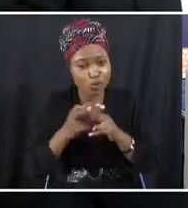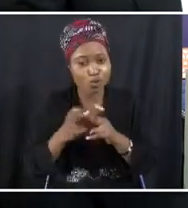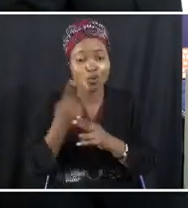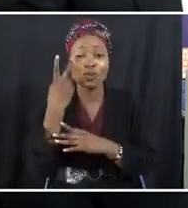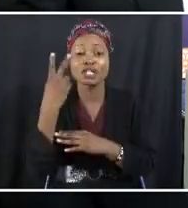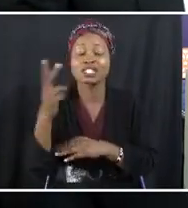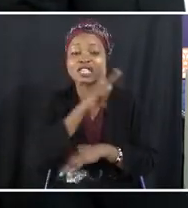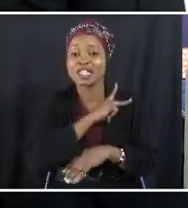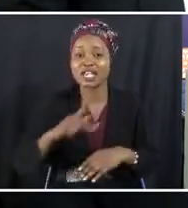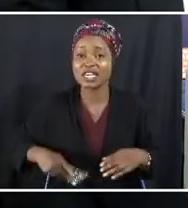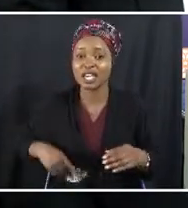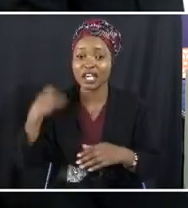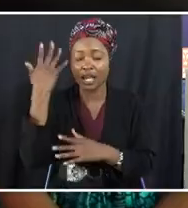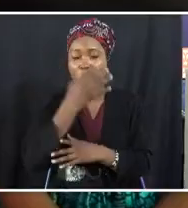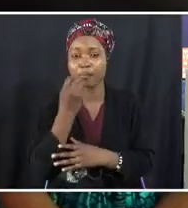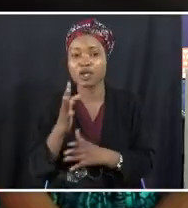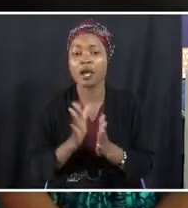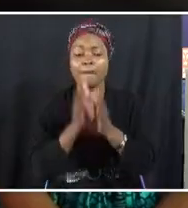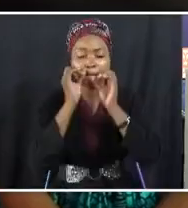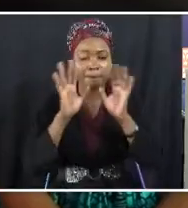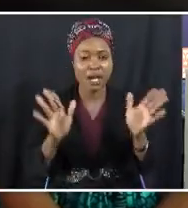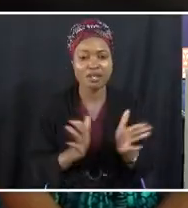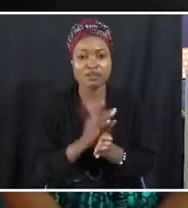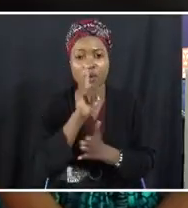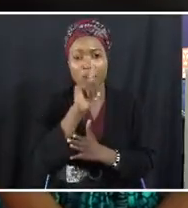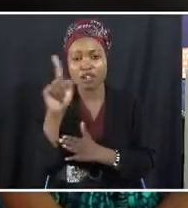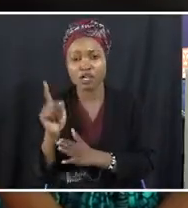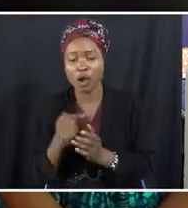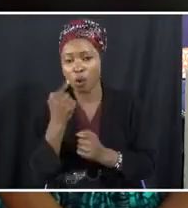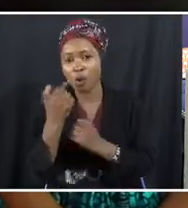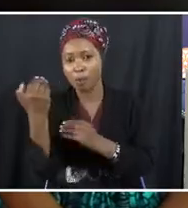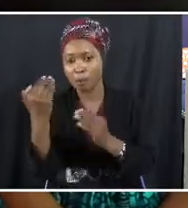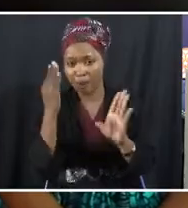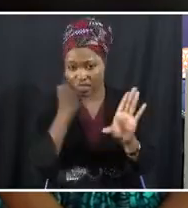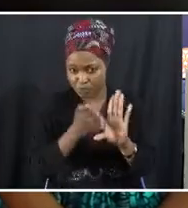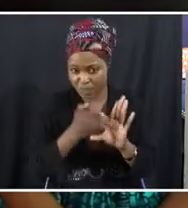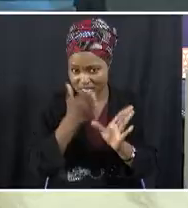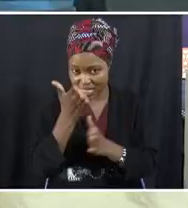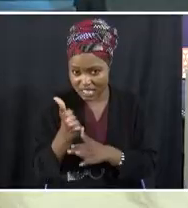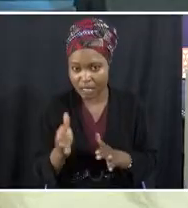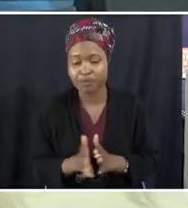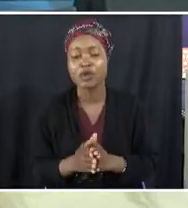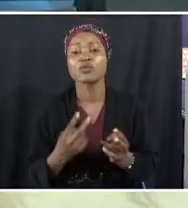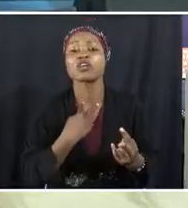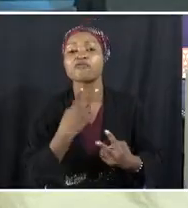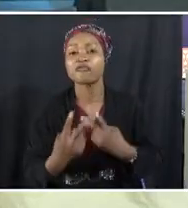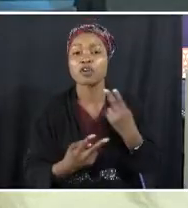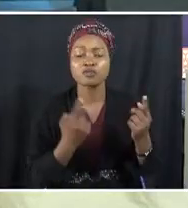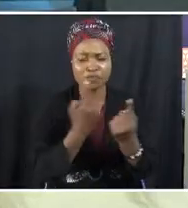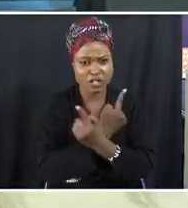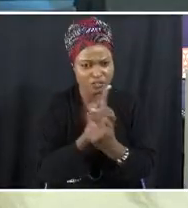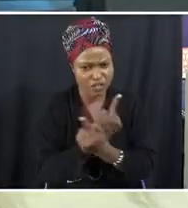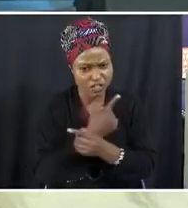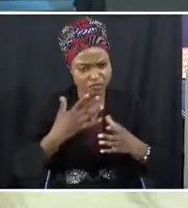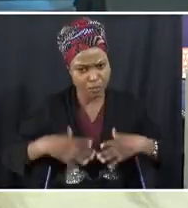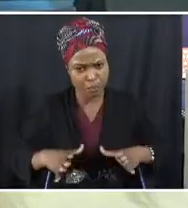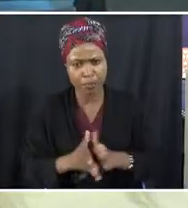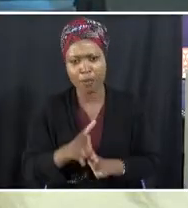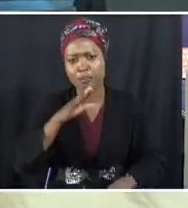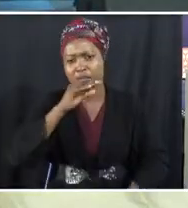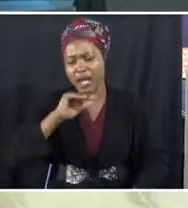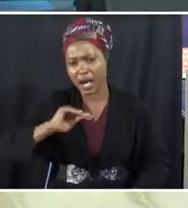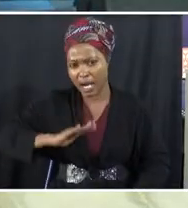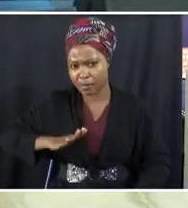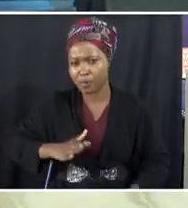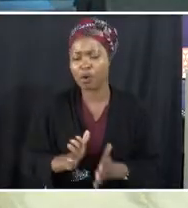in his beauty. Bless everyone who has participated, the pianist, the wonderful voices from these young men and women, the